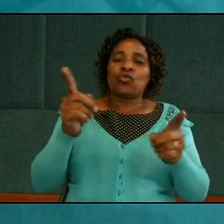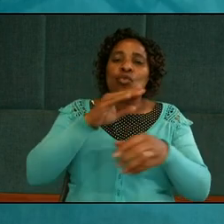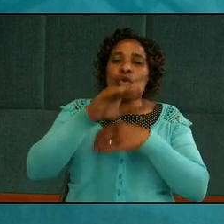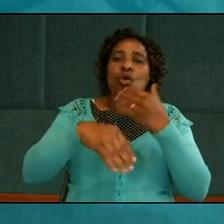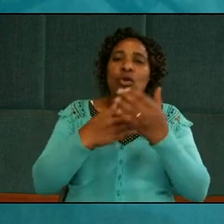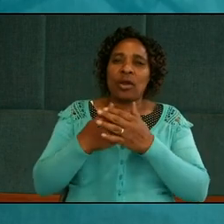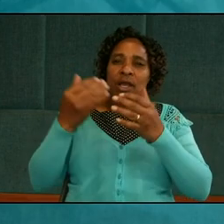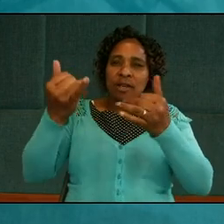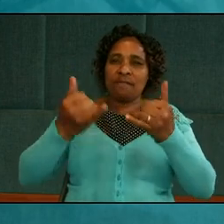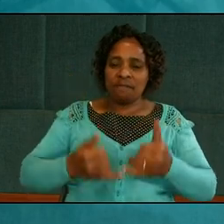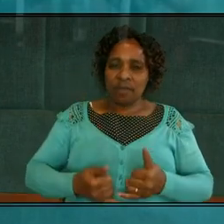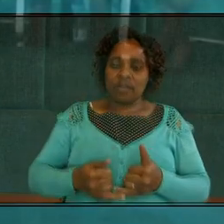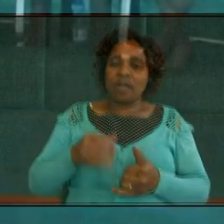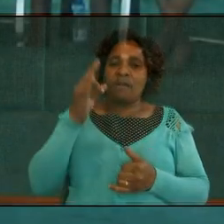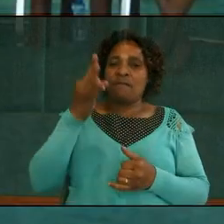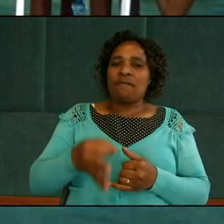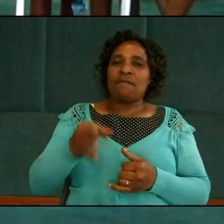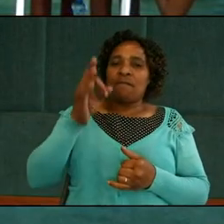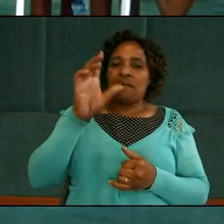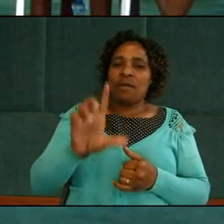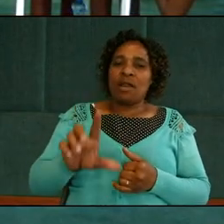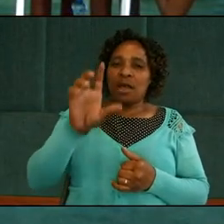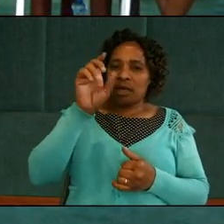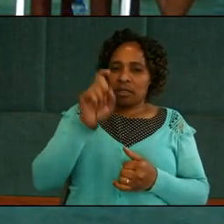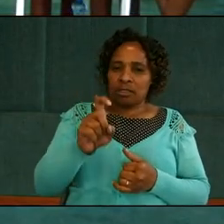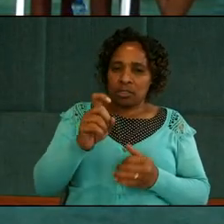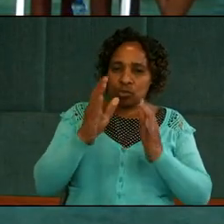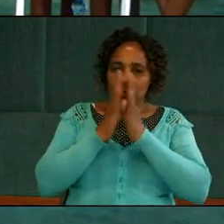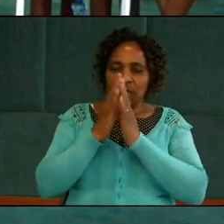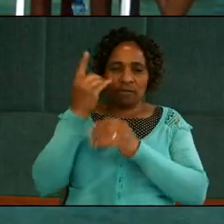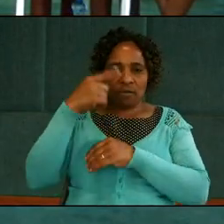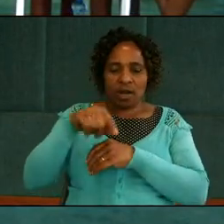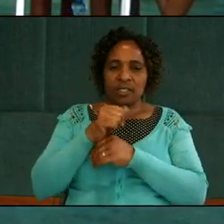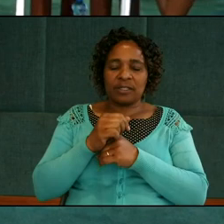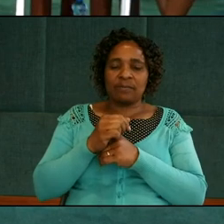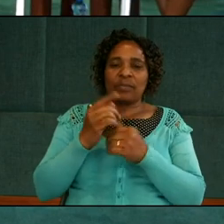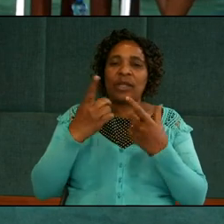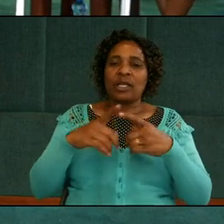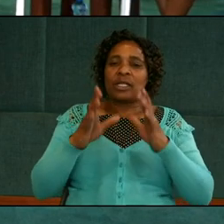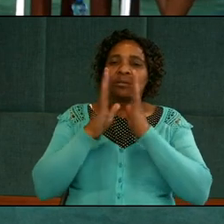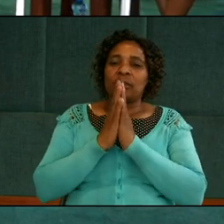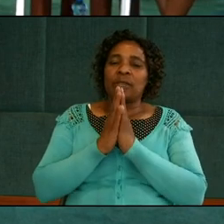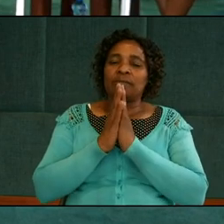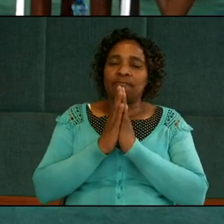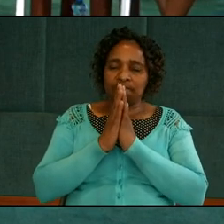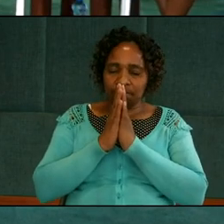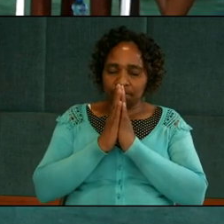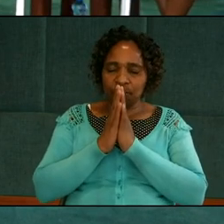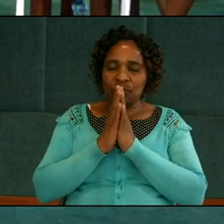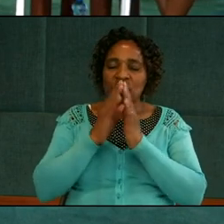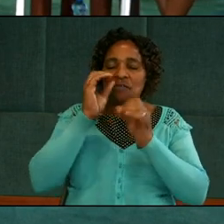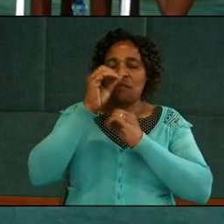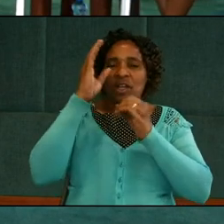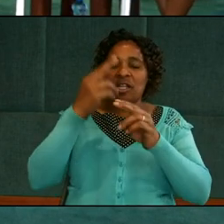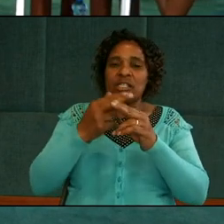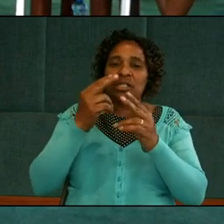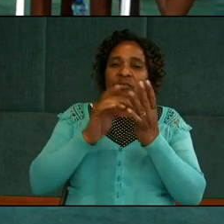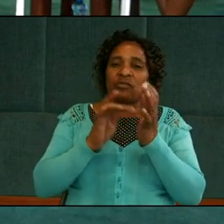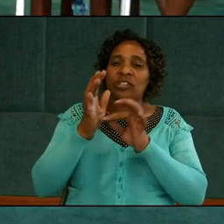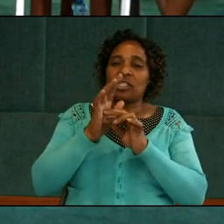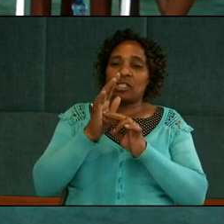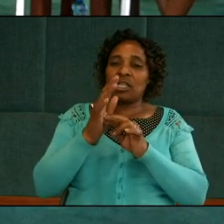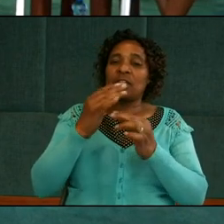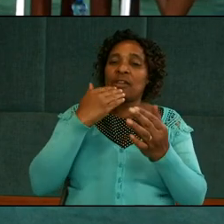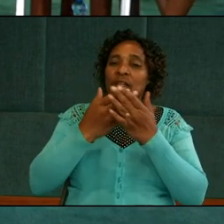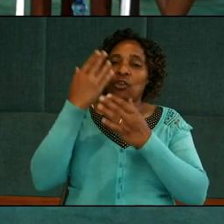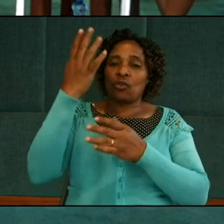I'd like to invite Flex to say a closing prayer for us. Let's bow down for the prayer. Father, in Jesus' name, we thank you, O